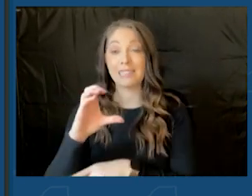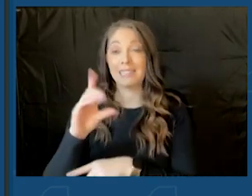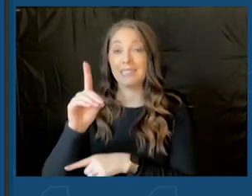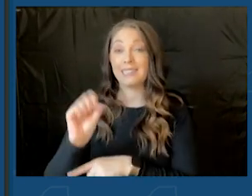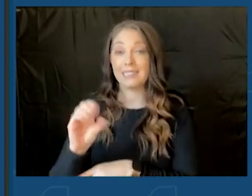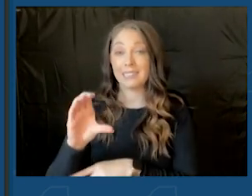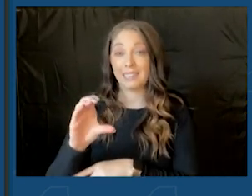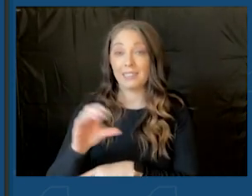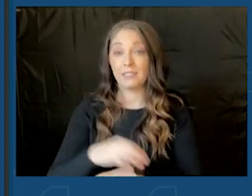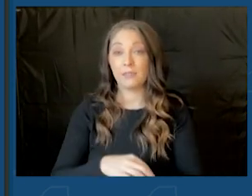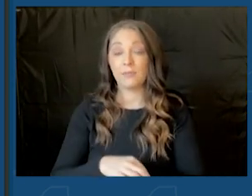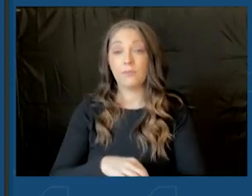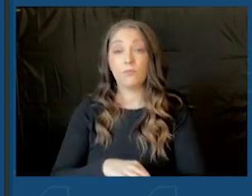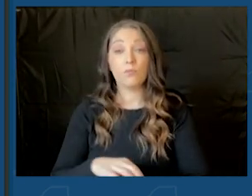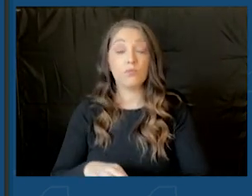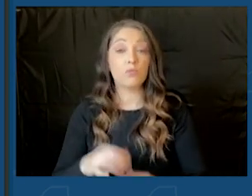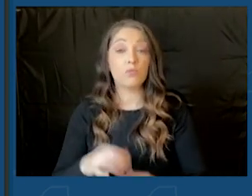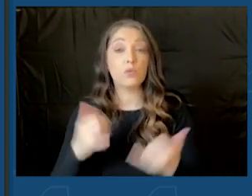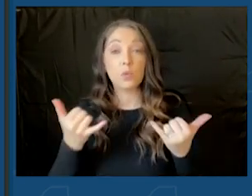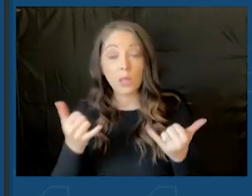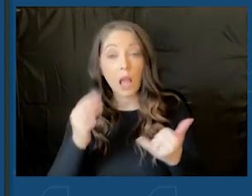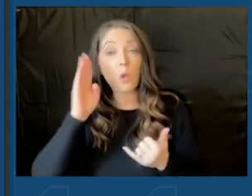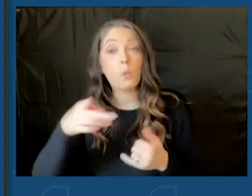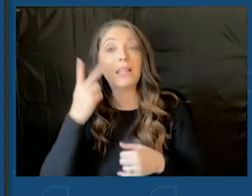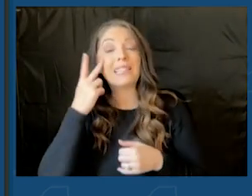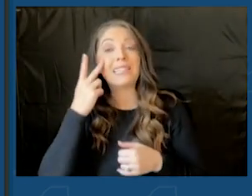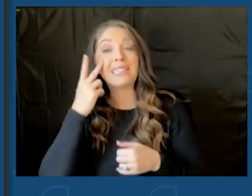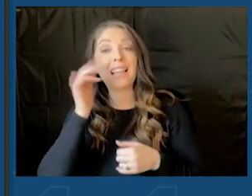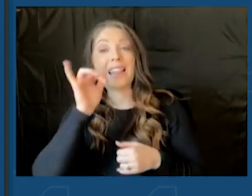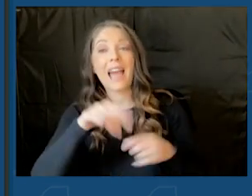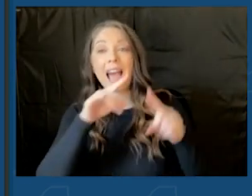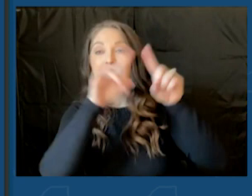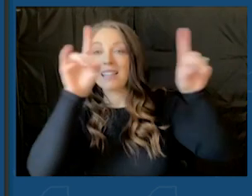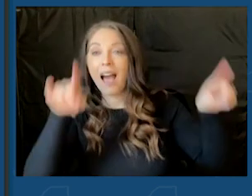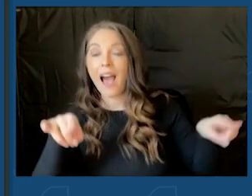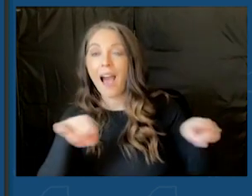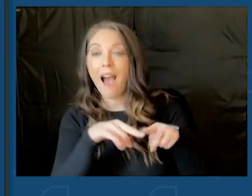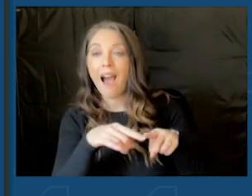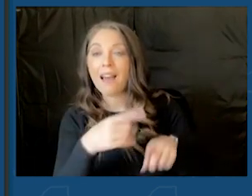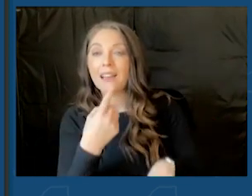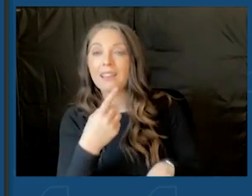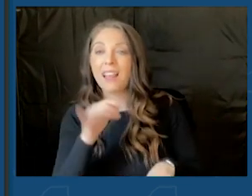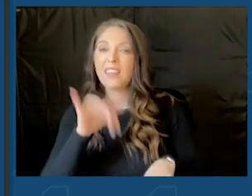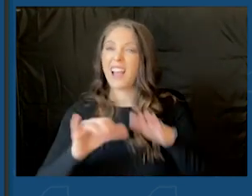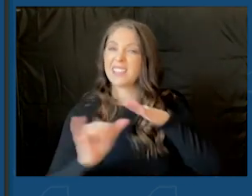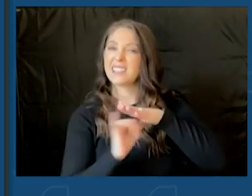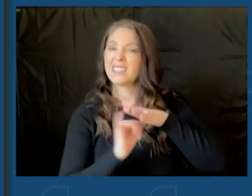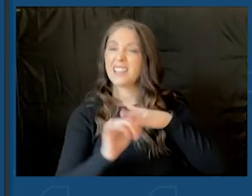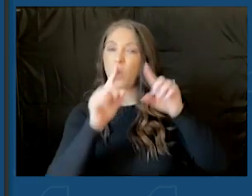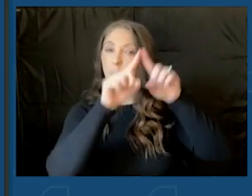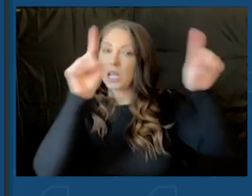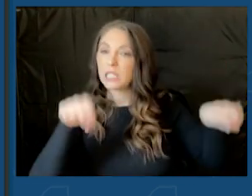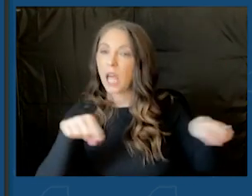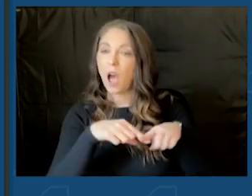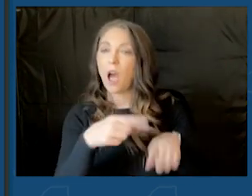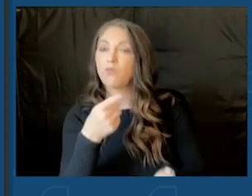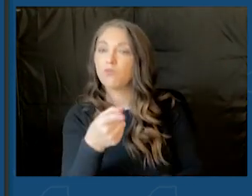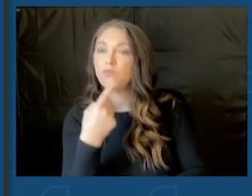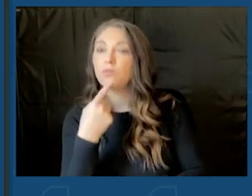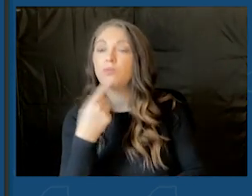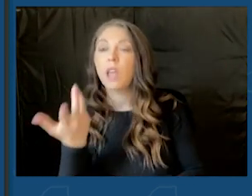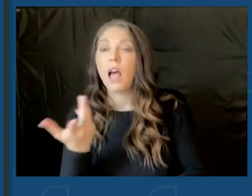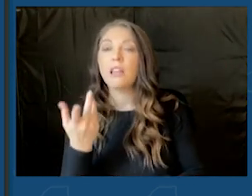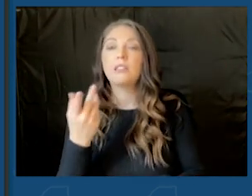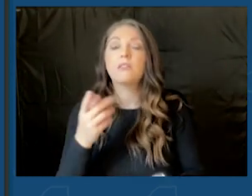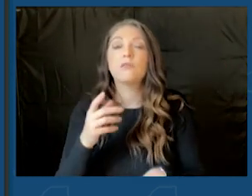be optional. You'll be starting to see these signs. This is our subway sign. So places like shelters, correctional